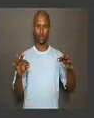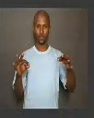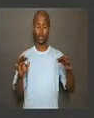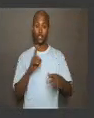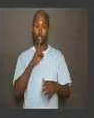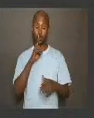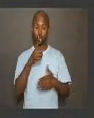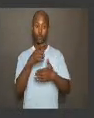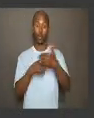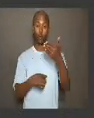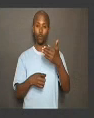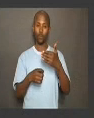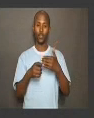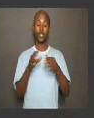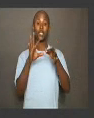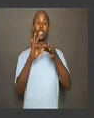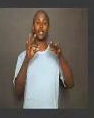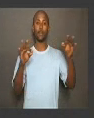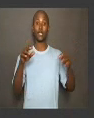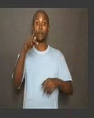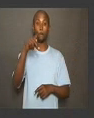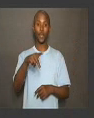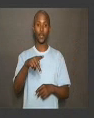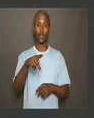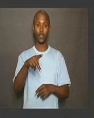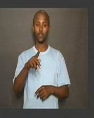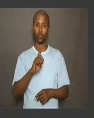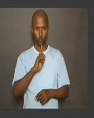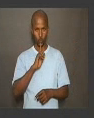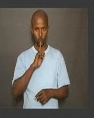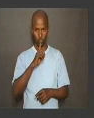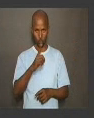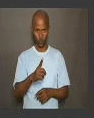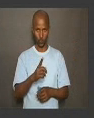The truth value of statement P is true.